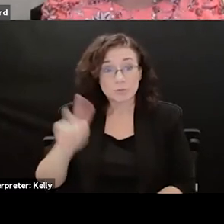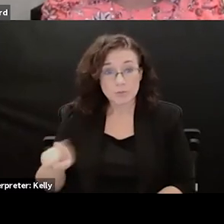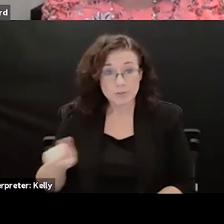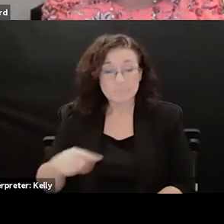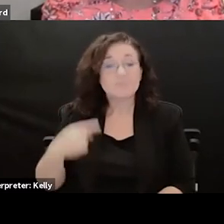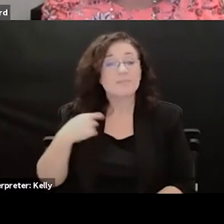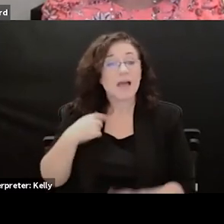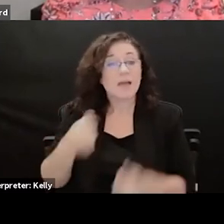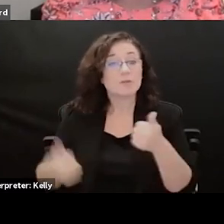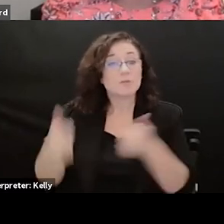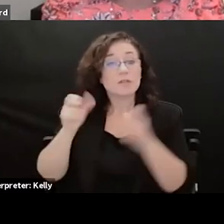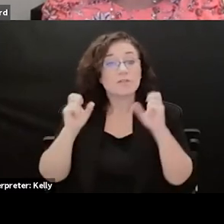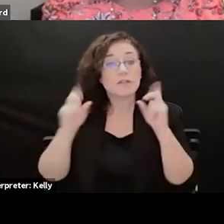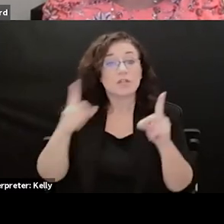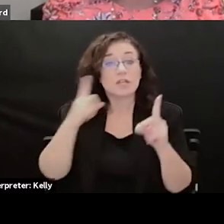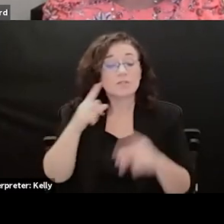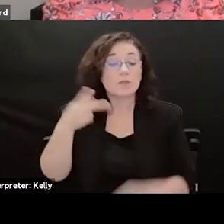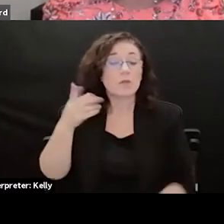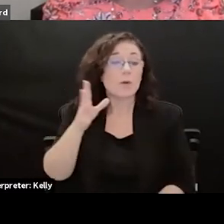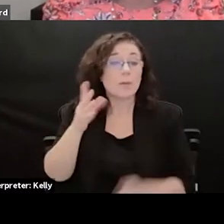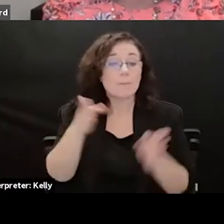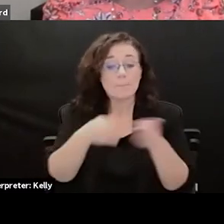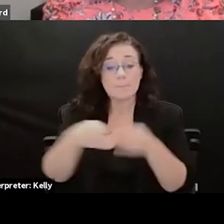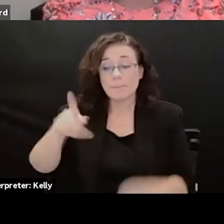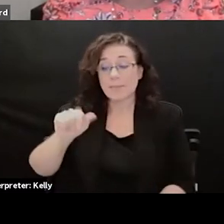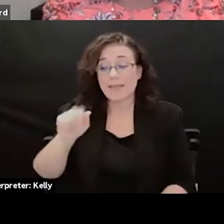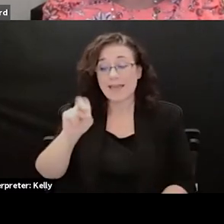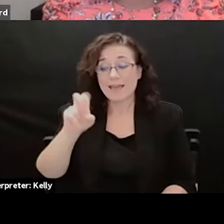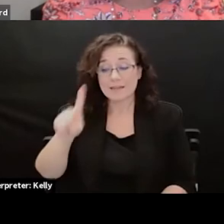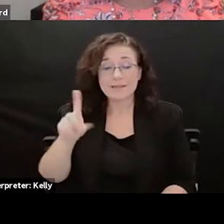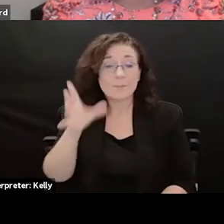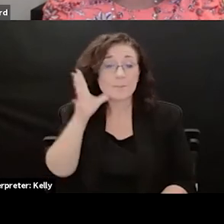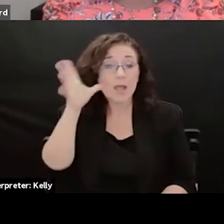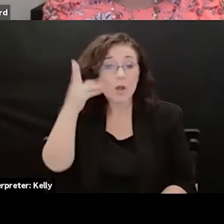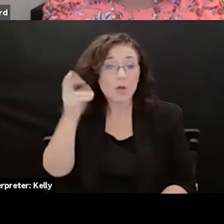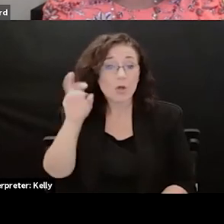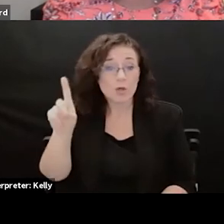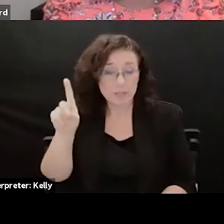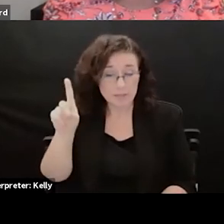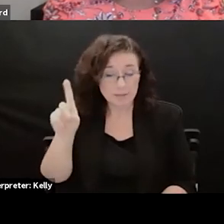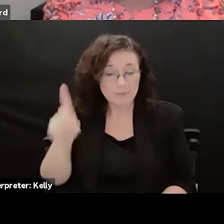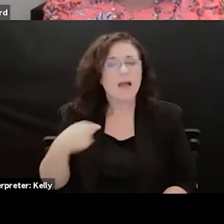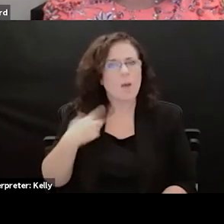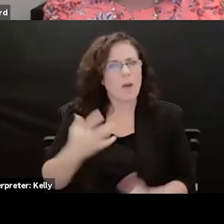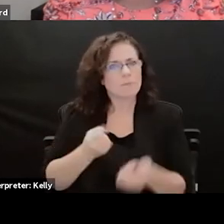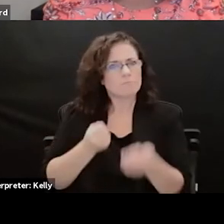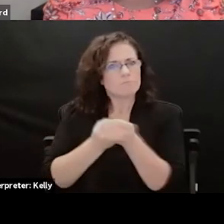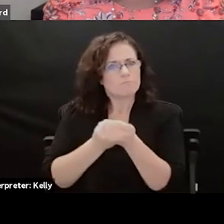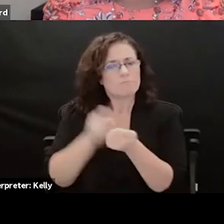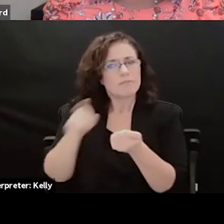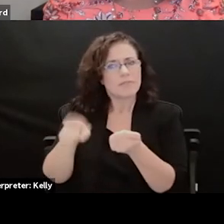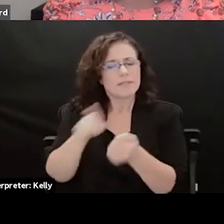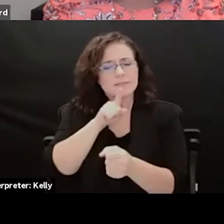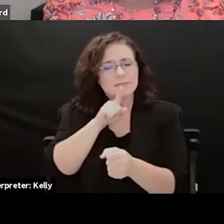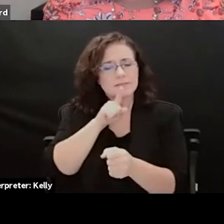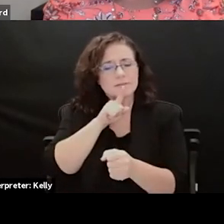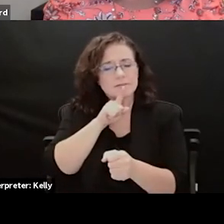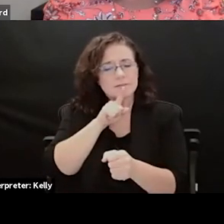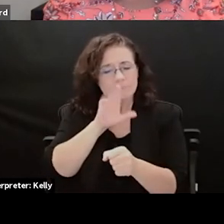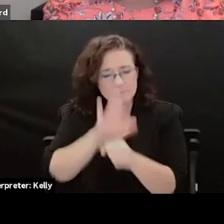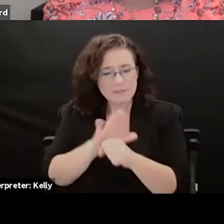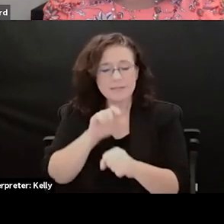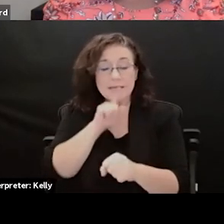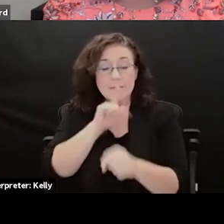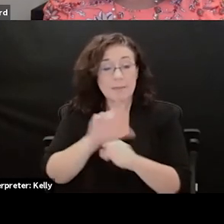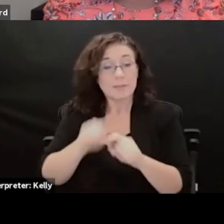california central coast and today i'm calling to support the resolution affirming the district's commitment to justice through equity